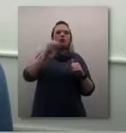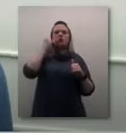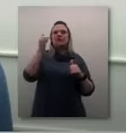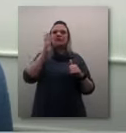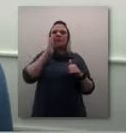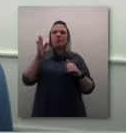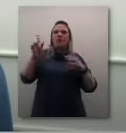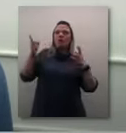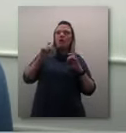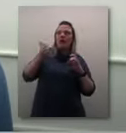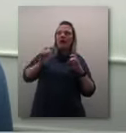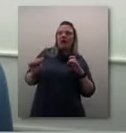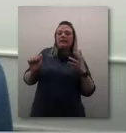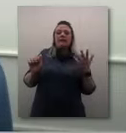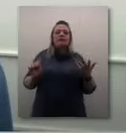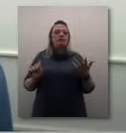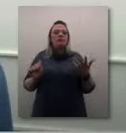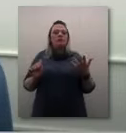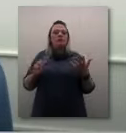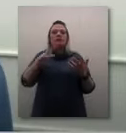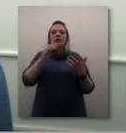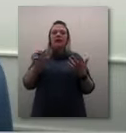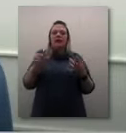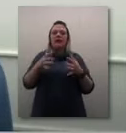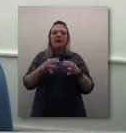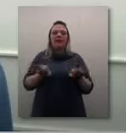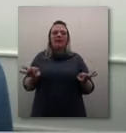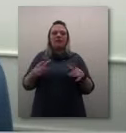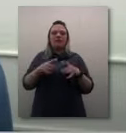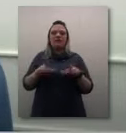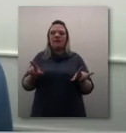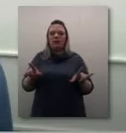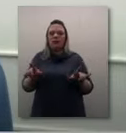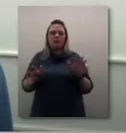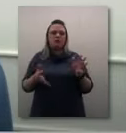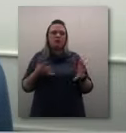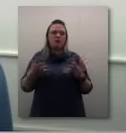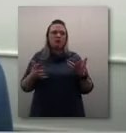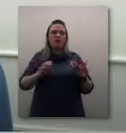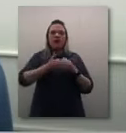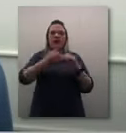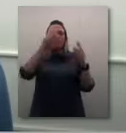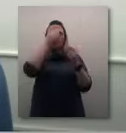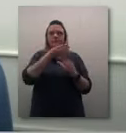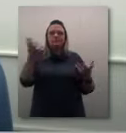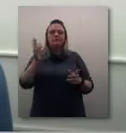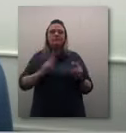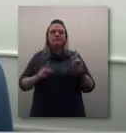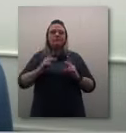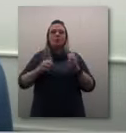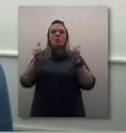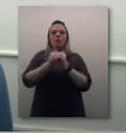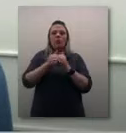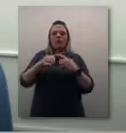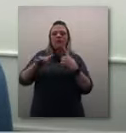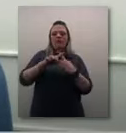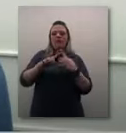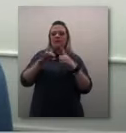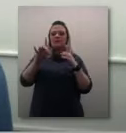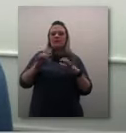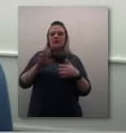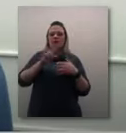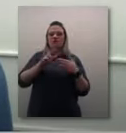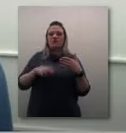and then also about the language about how to inform people with a positive test result